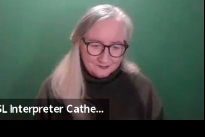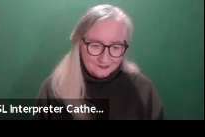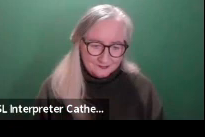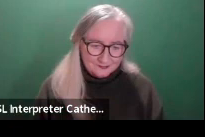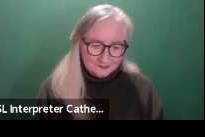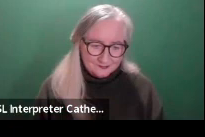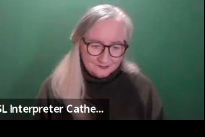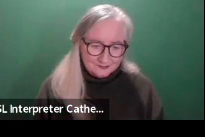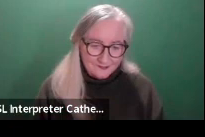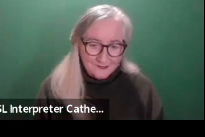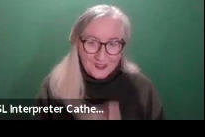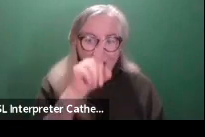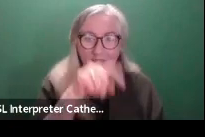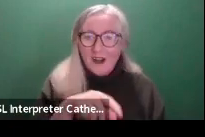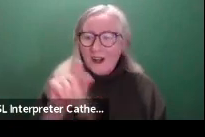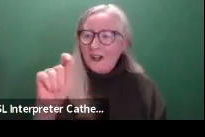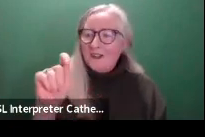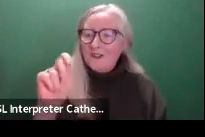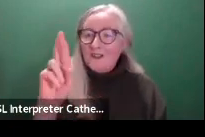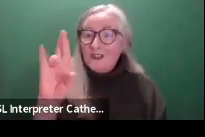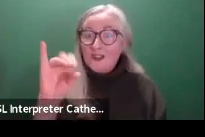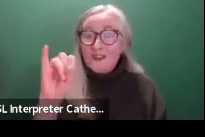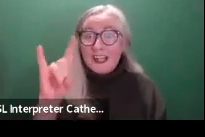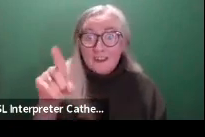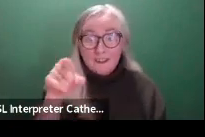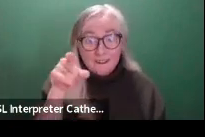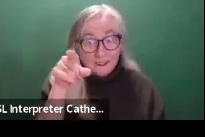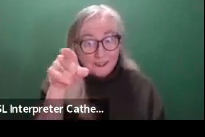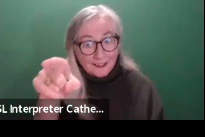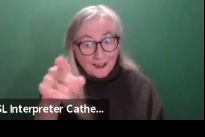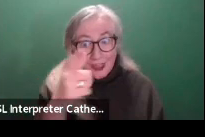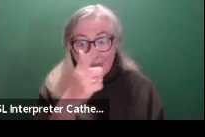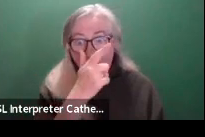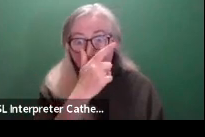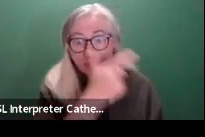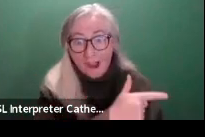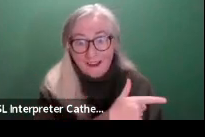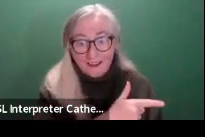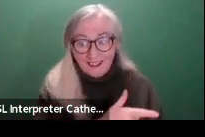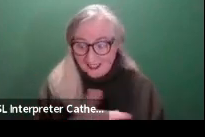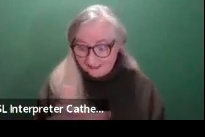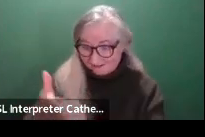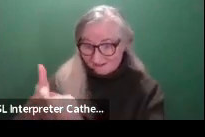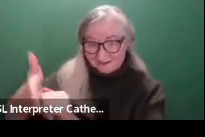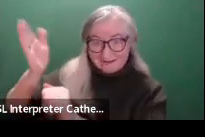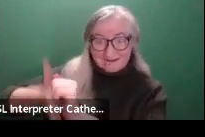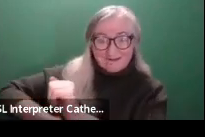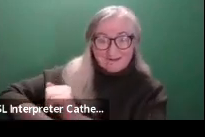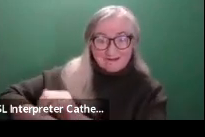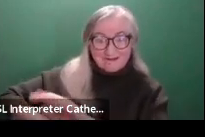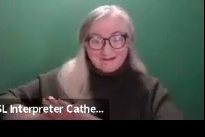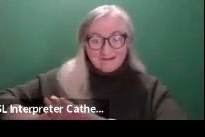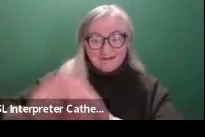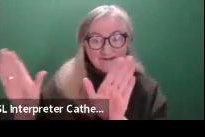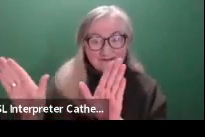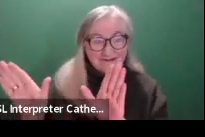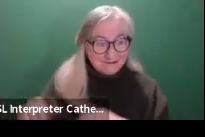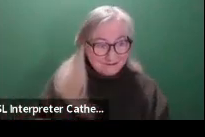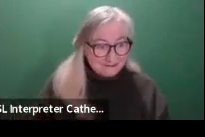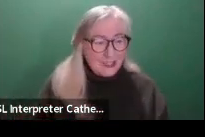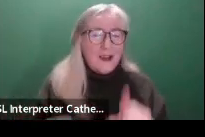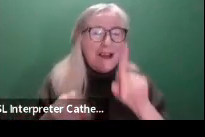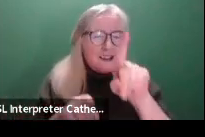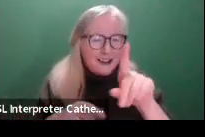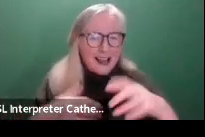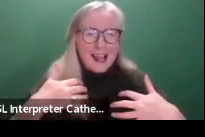So I just saw Trish, you're lucky. Done and dusted, she says. But so what's